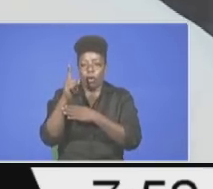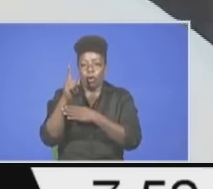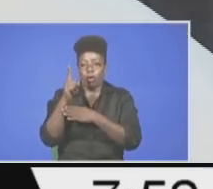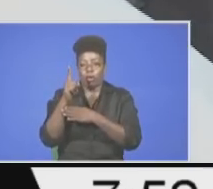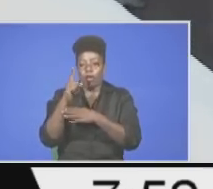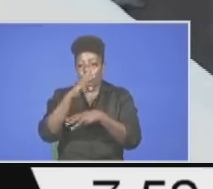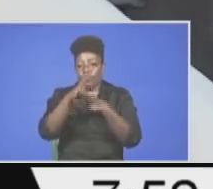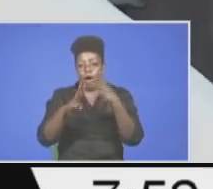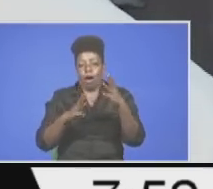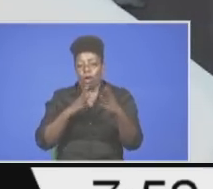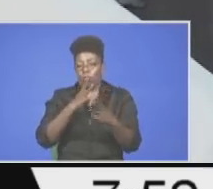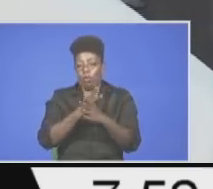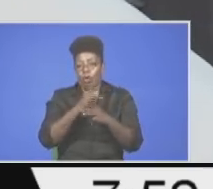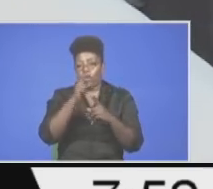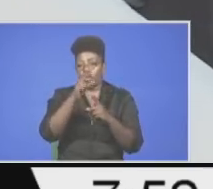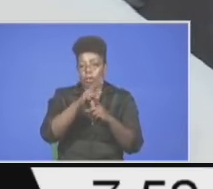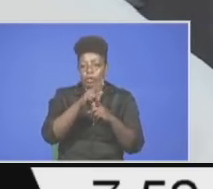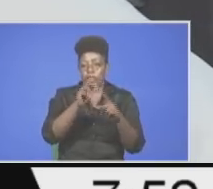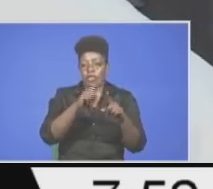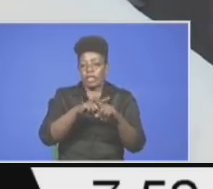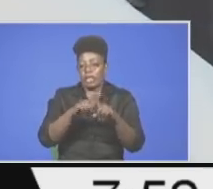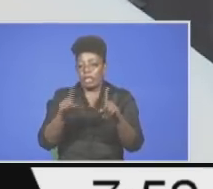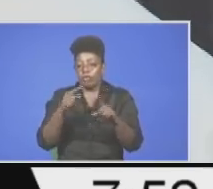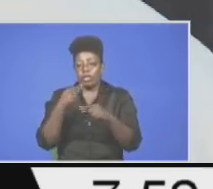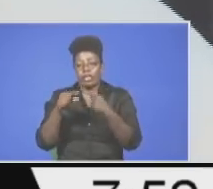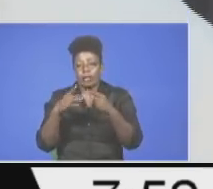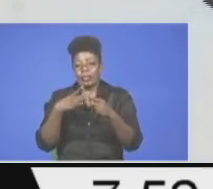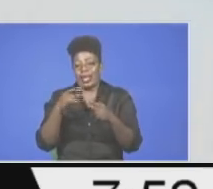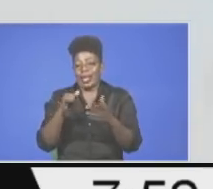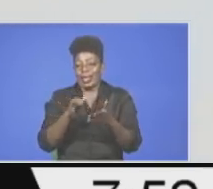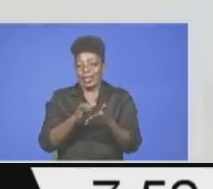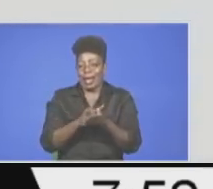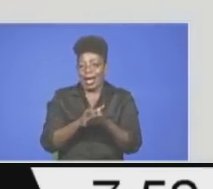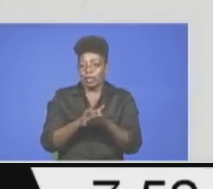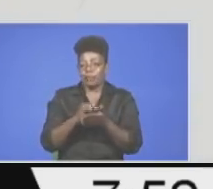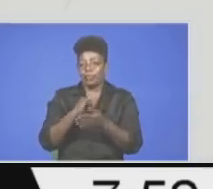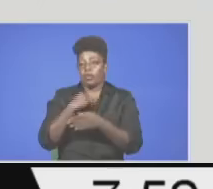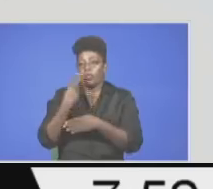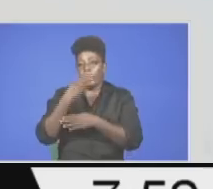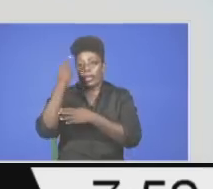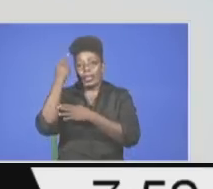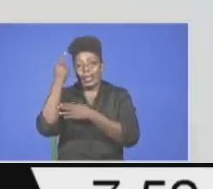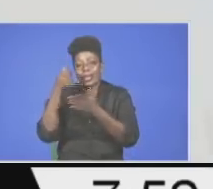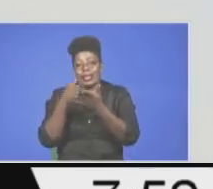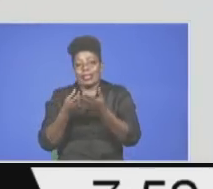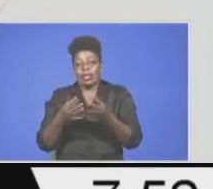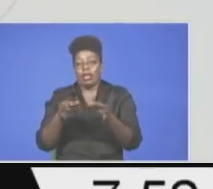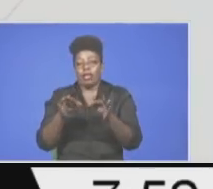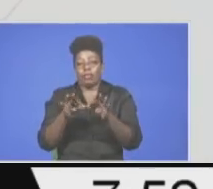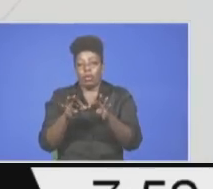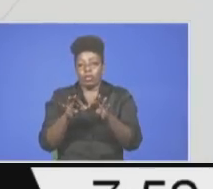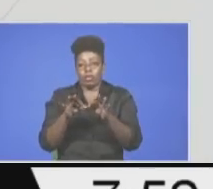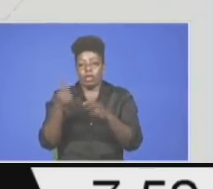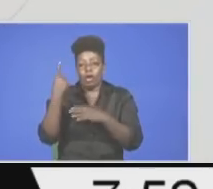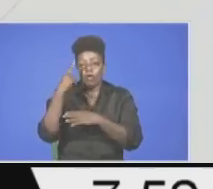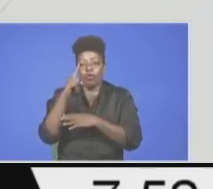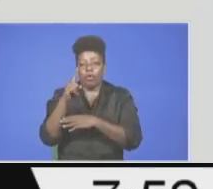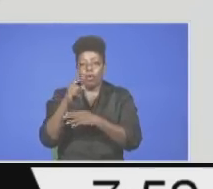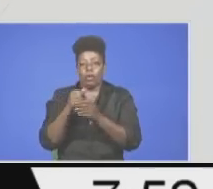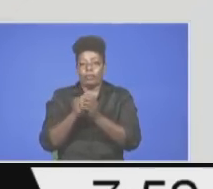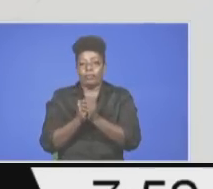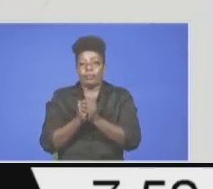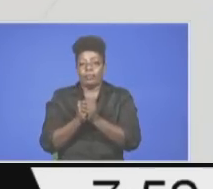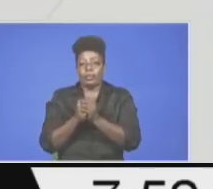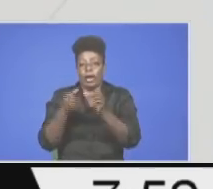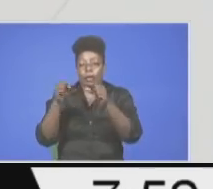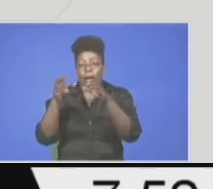world championships and different games like that. We think it's important for our